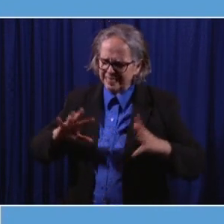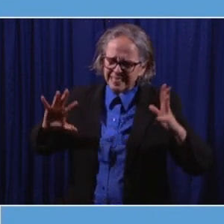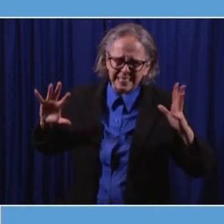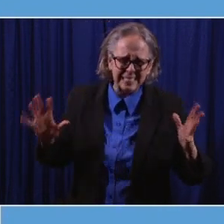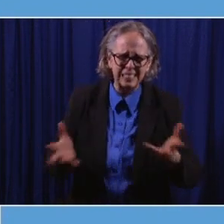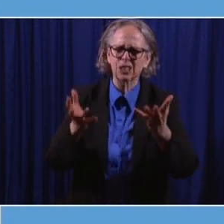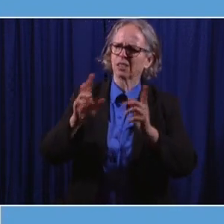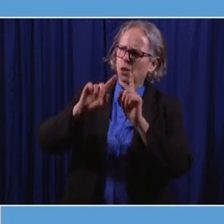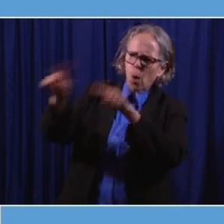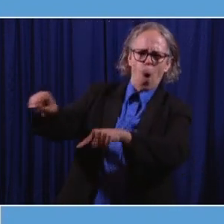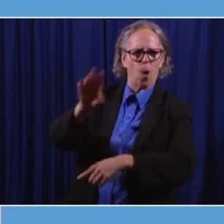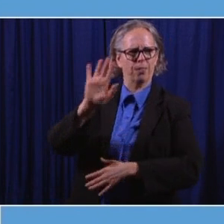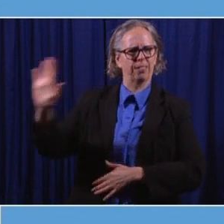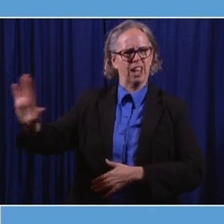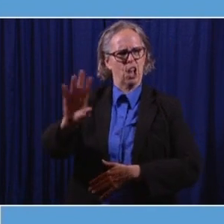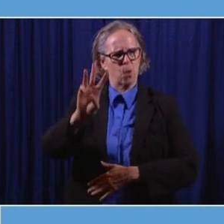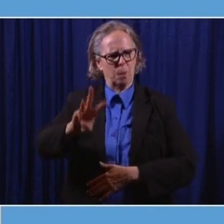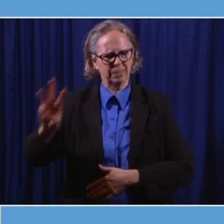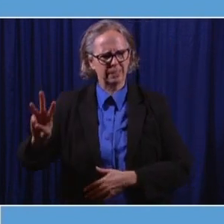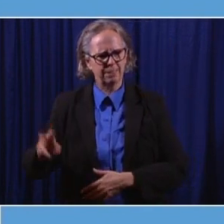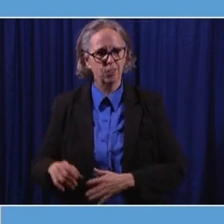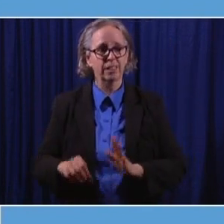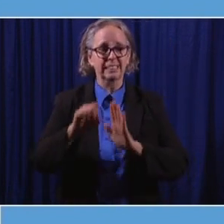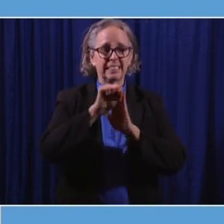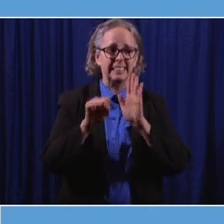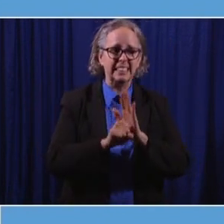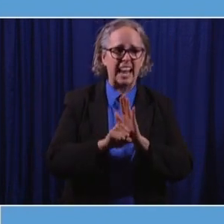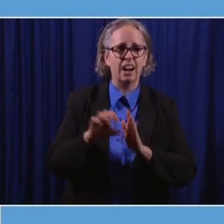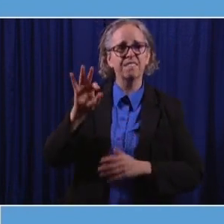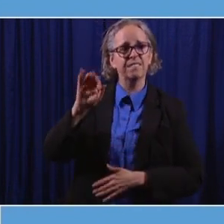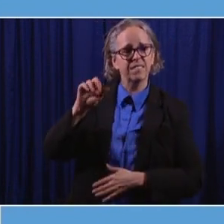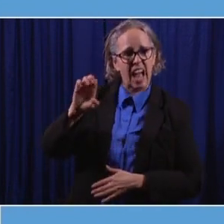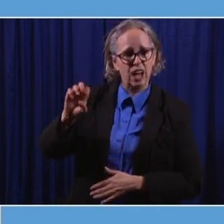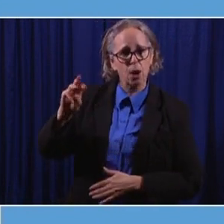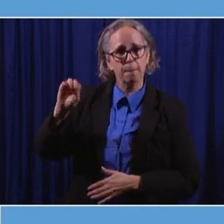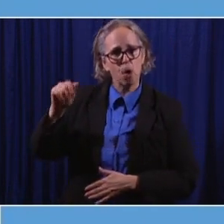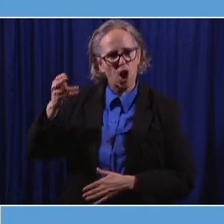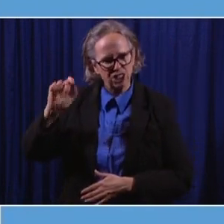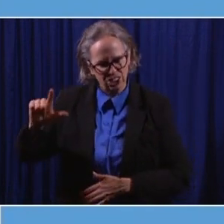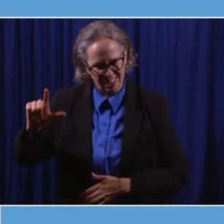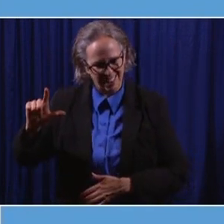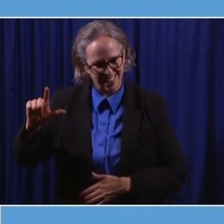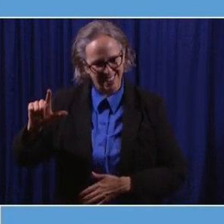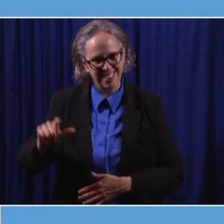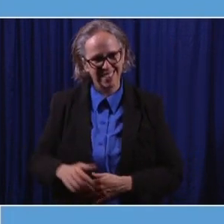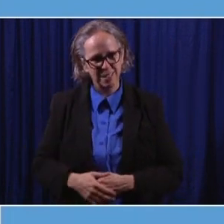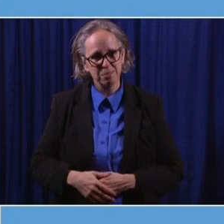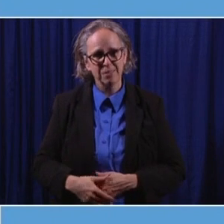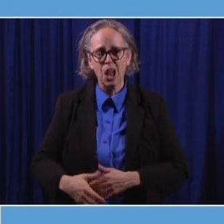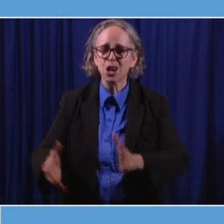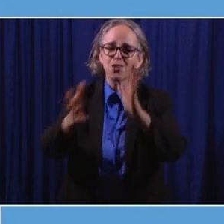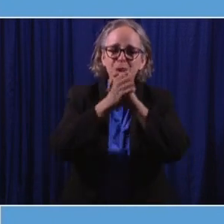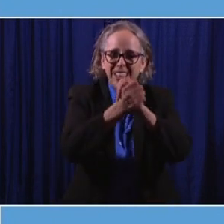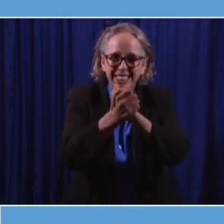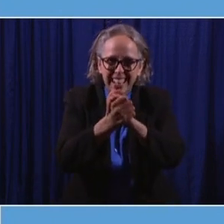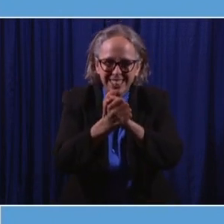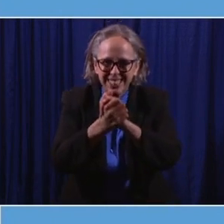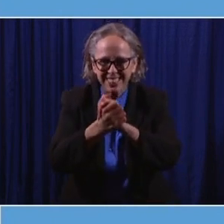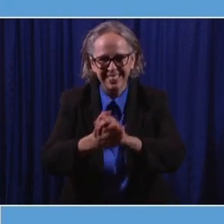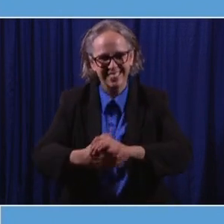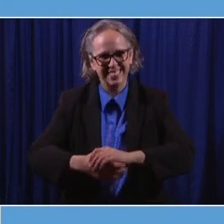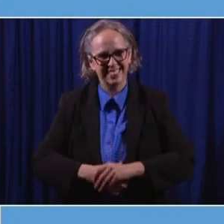website. State Fire Marshal's website. Congratulations. More importantly, thank you to the recipients of the 2020